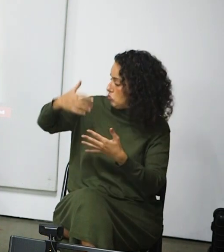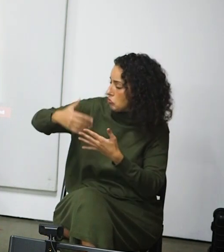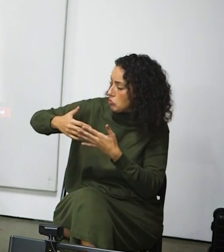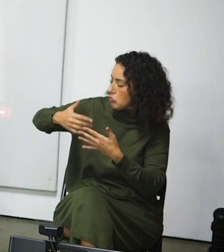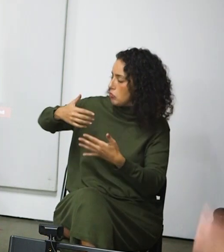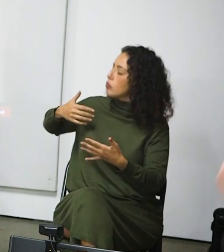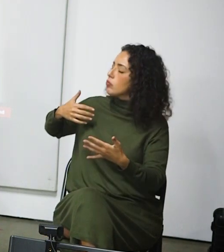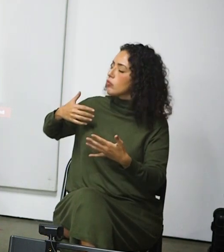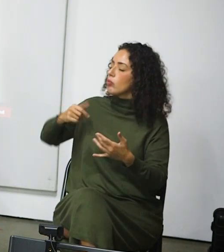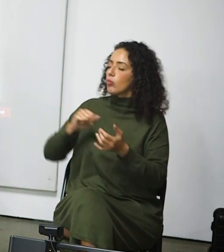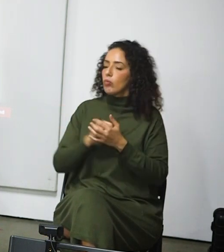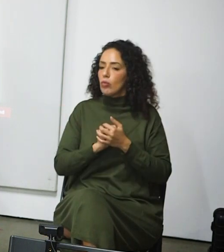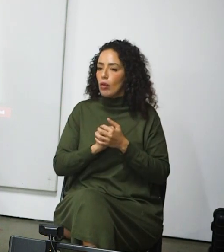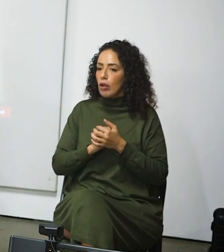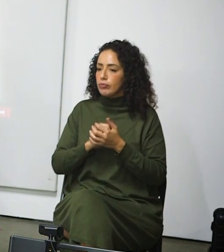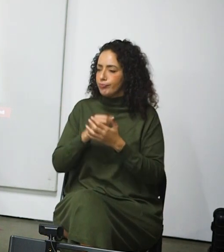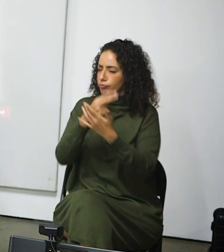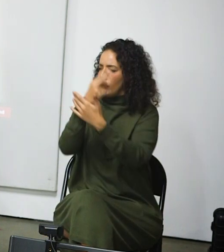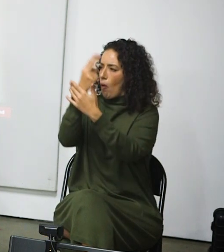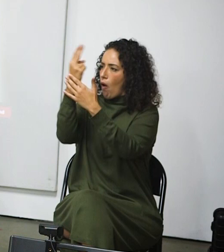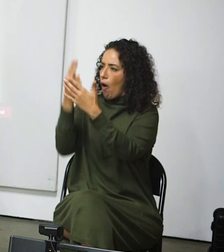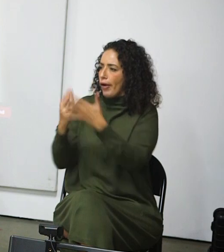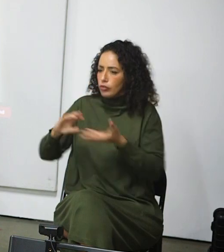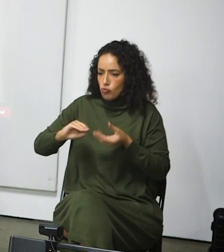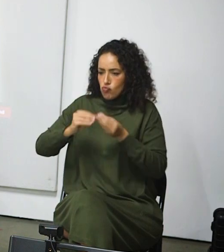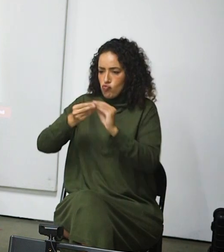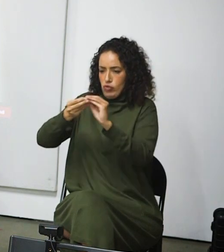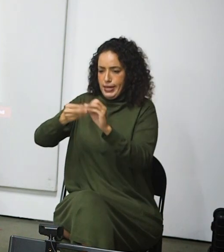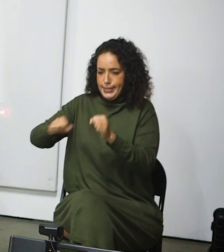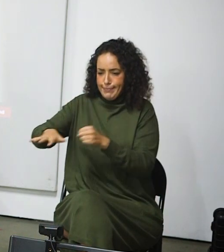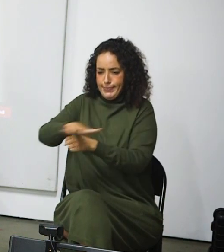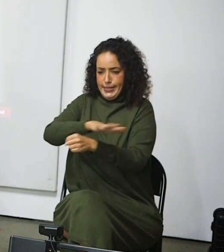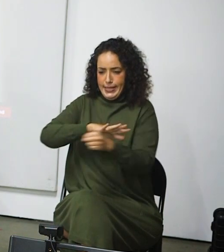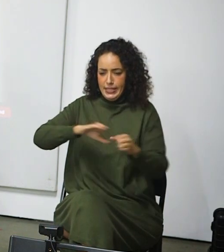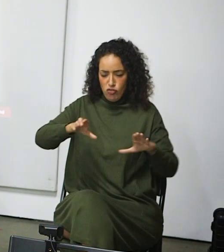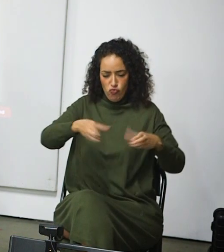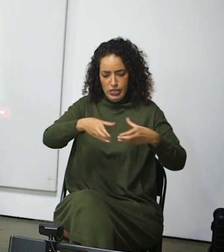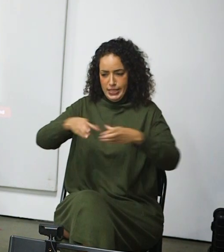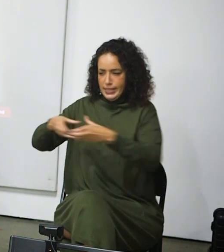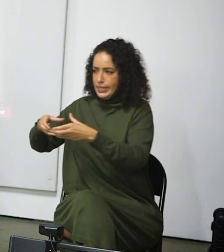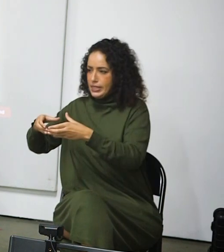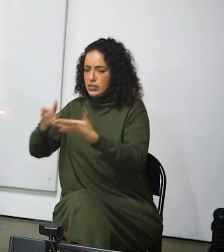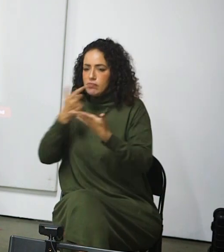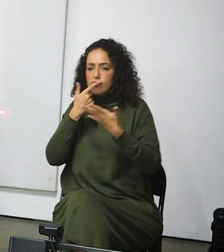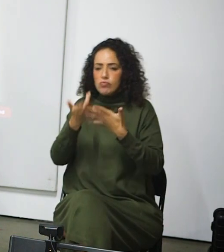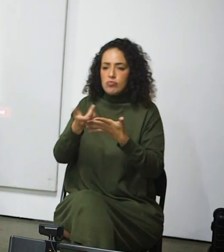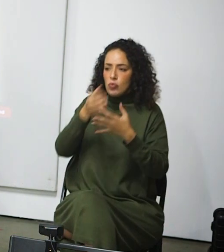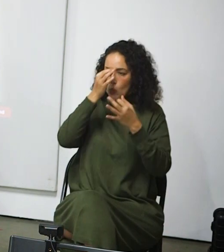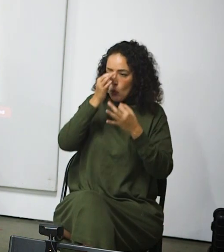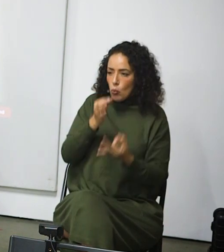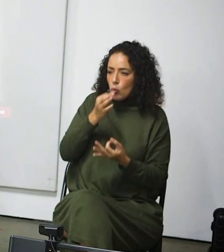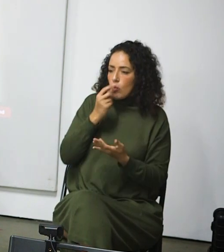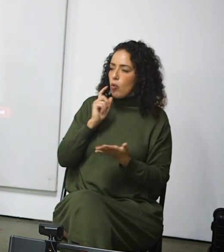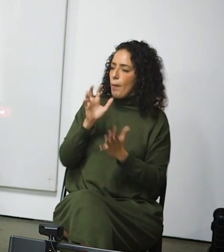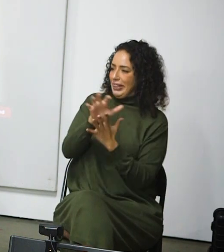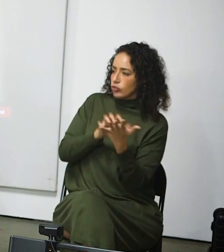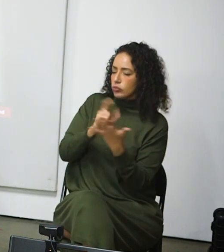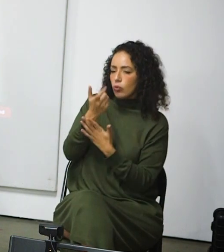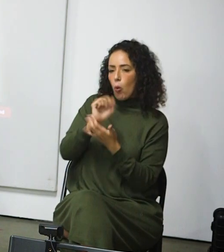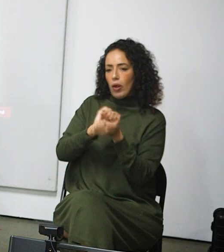you've seen arts organisations or industries who have either given you commissions or collaborated with you, how have you seen that